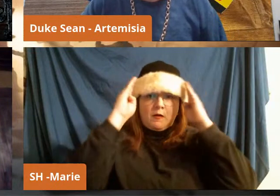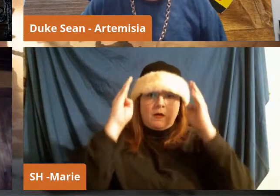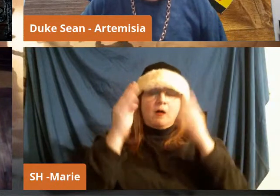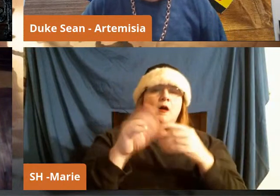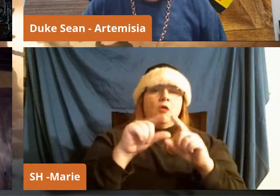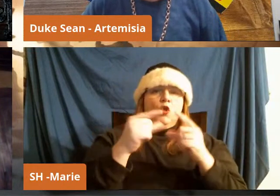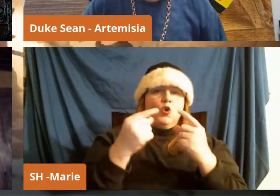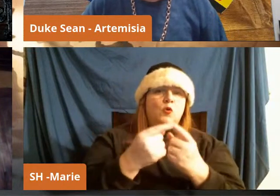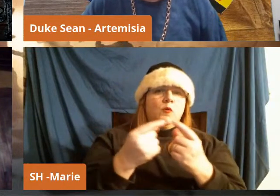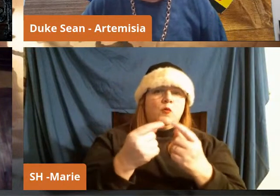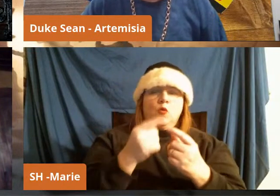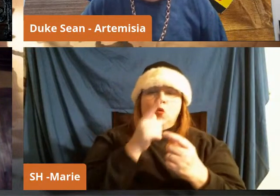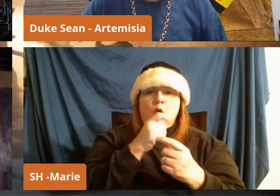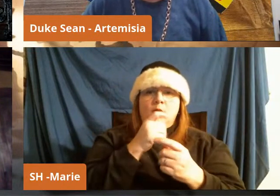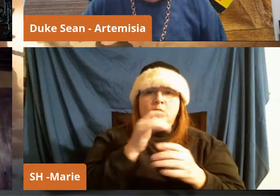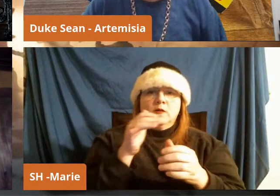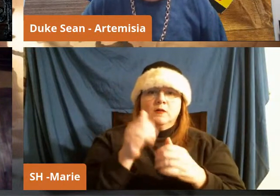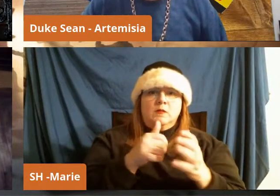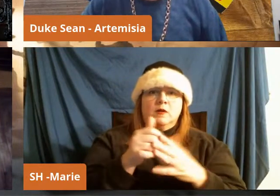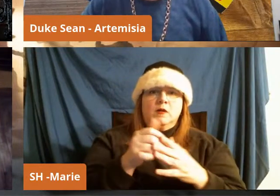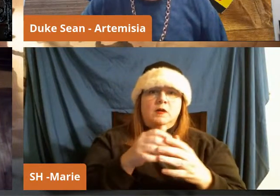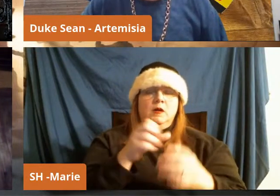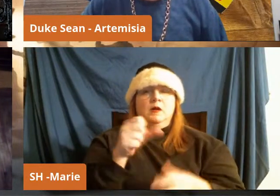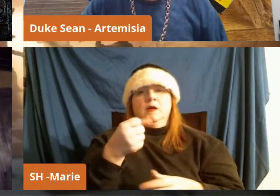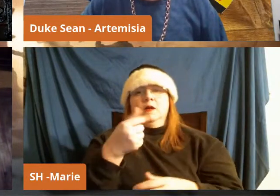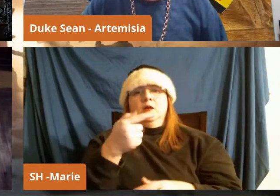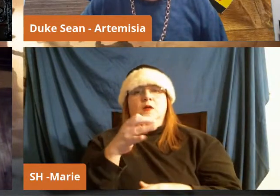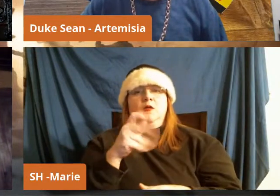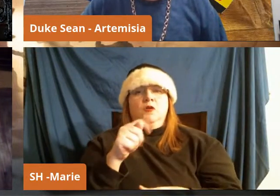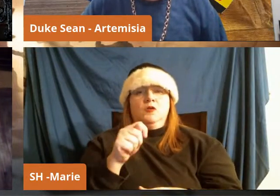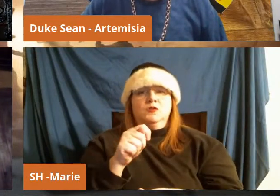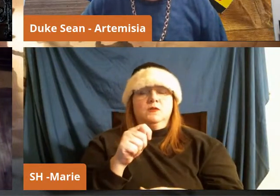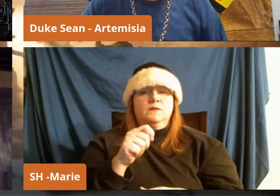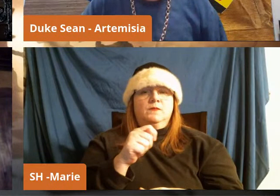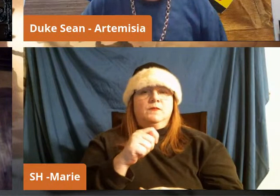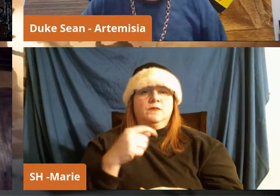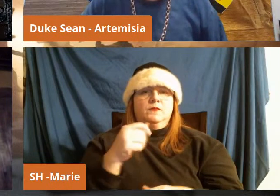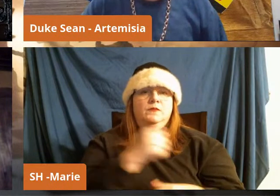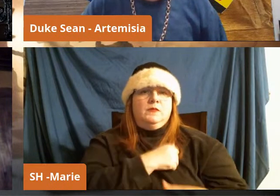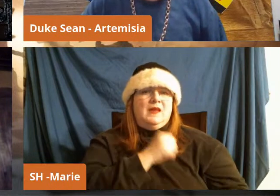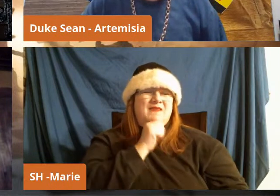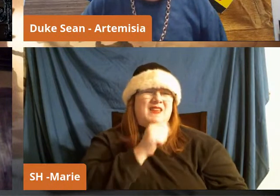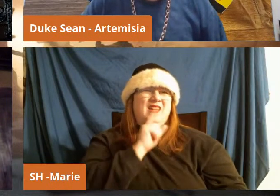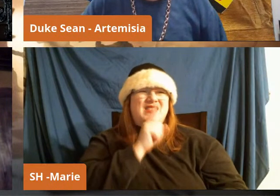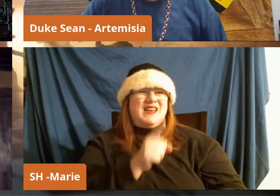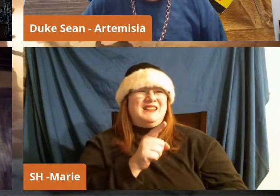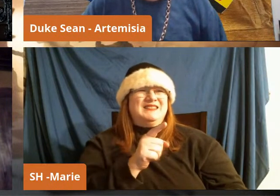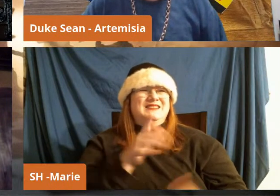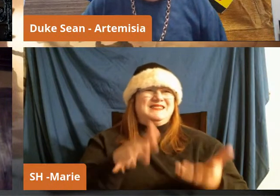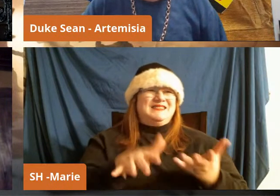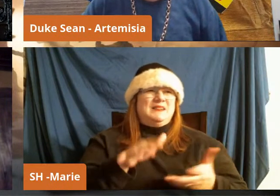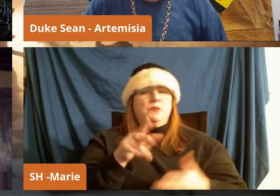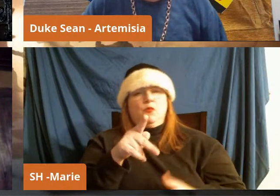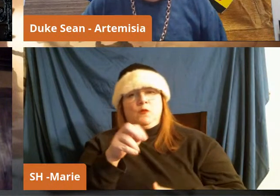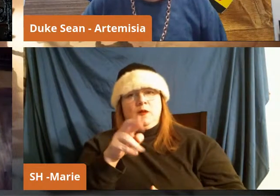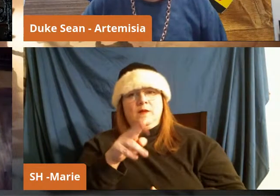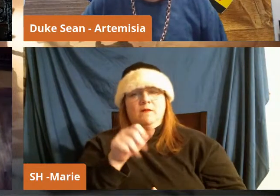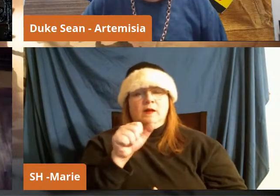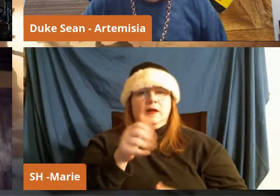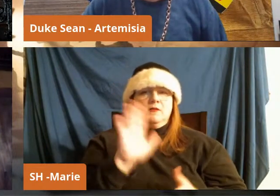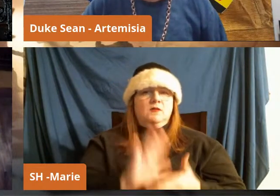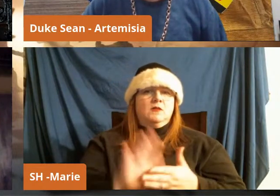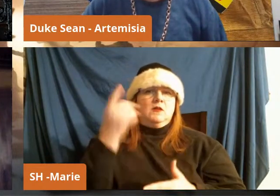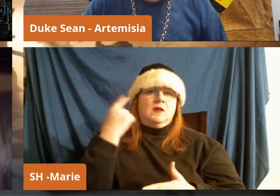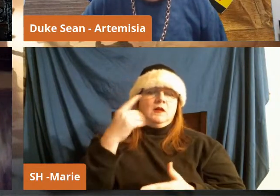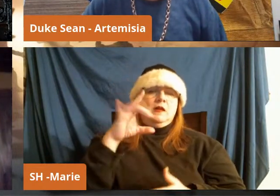whichever is sponsoring you as a sergeant. Right. And I think even that's not quite as prolific as it was